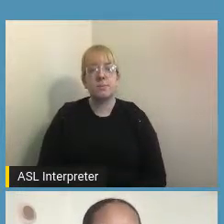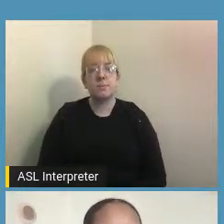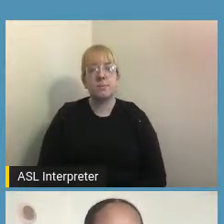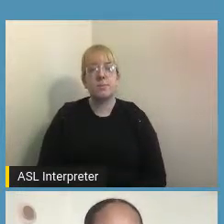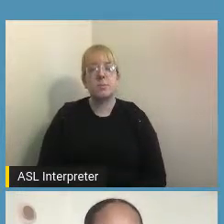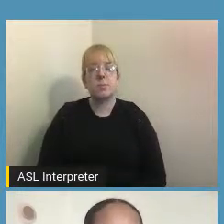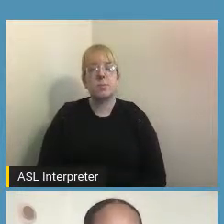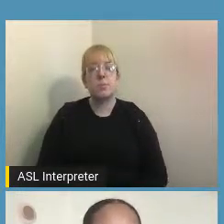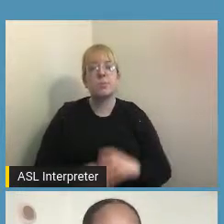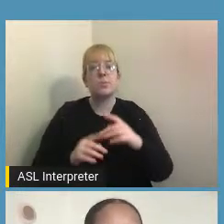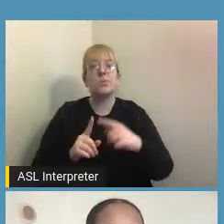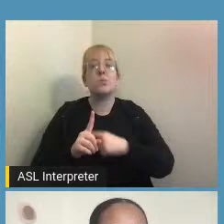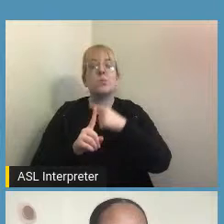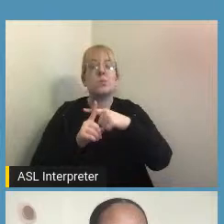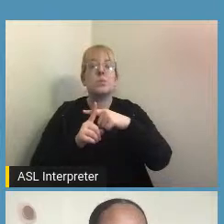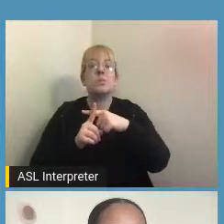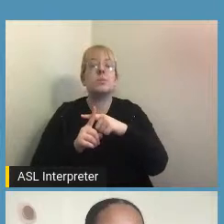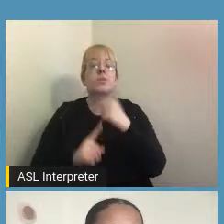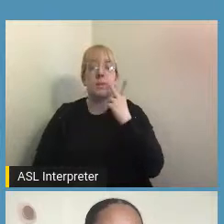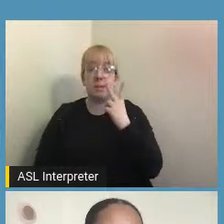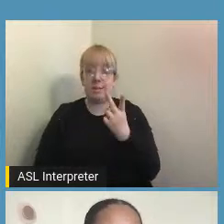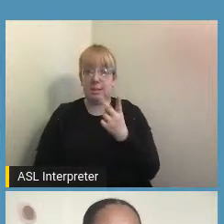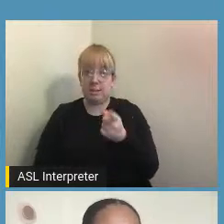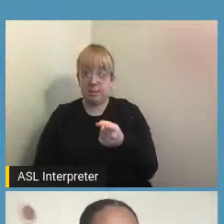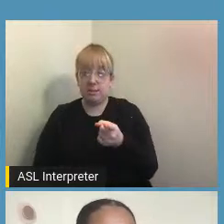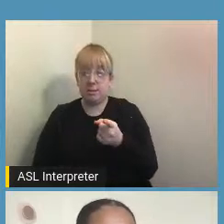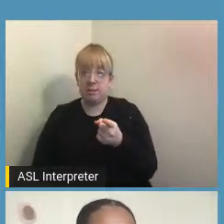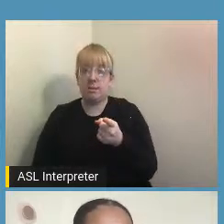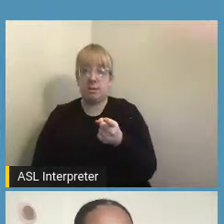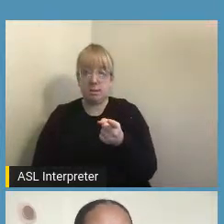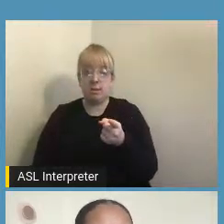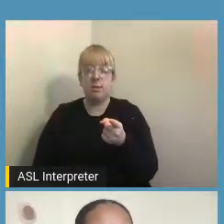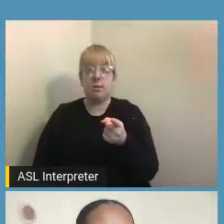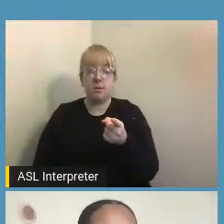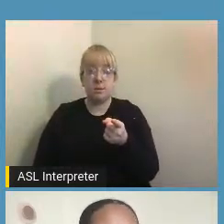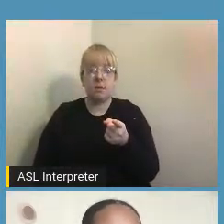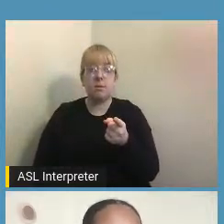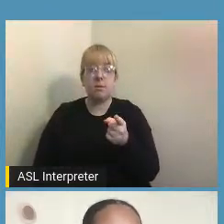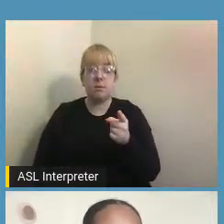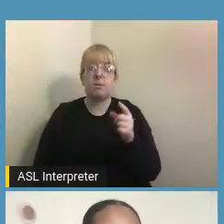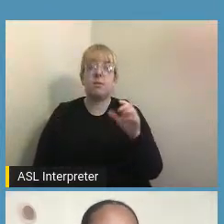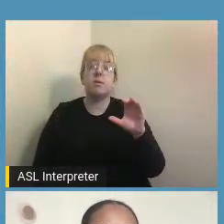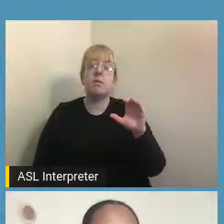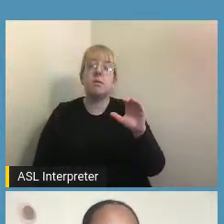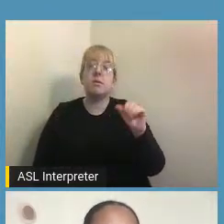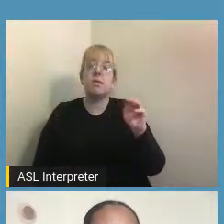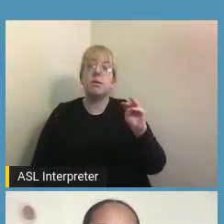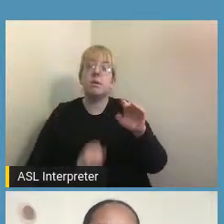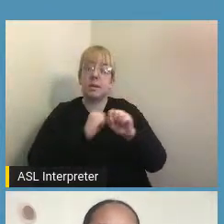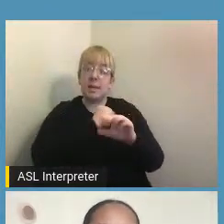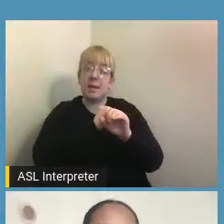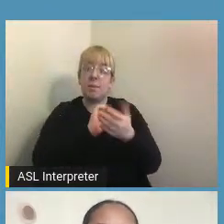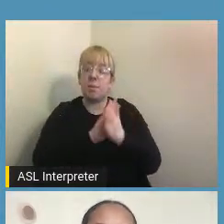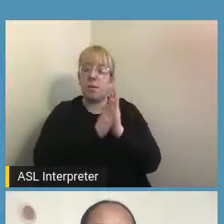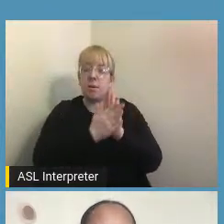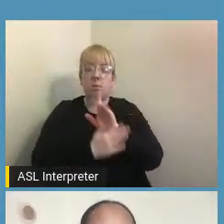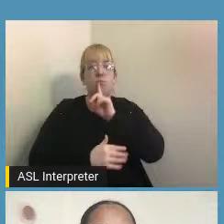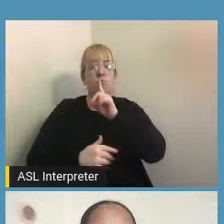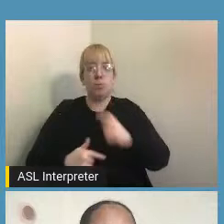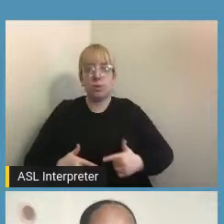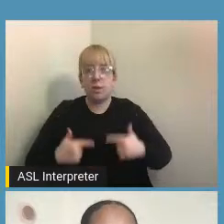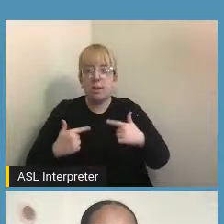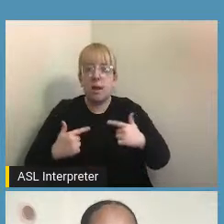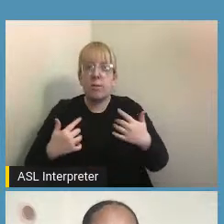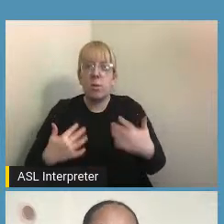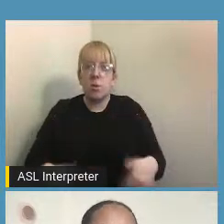And you'll see here the campaign ultimately came to life in this way.